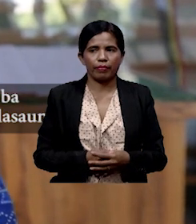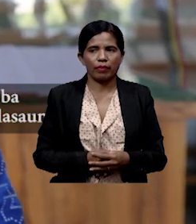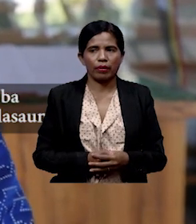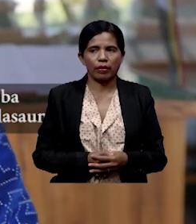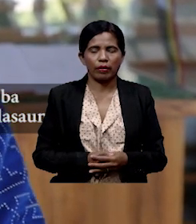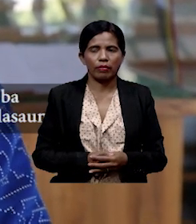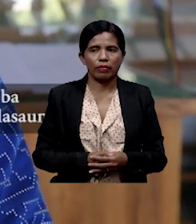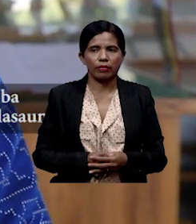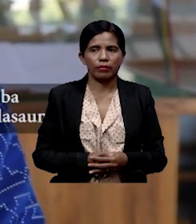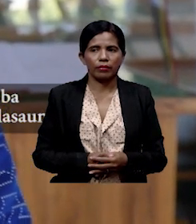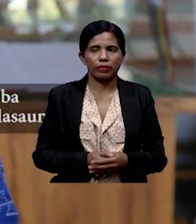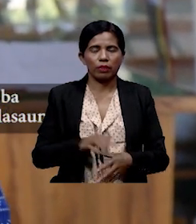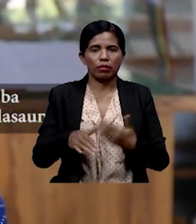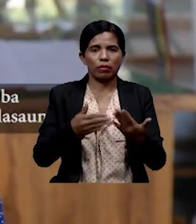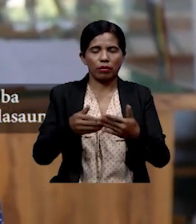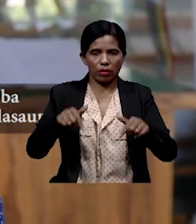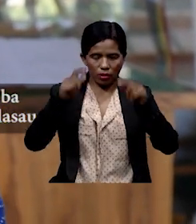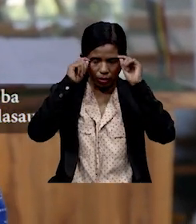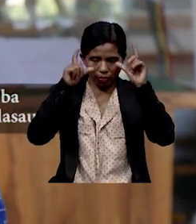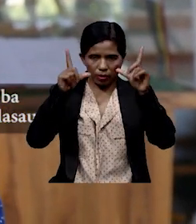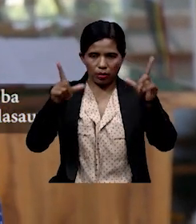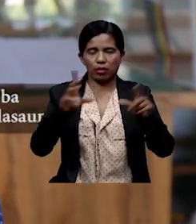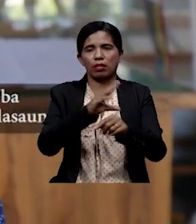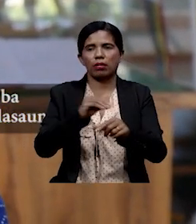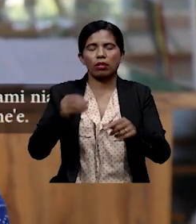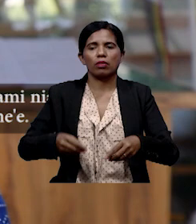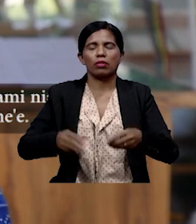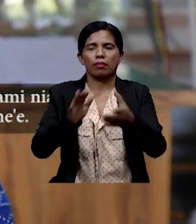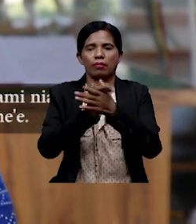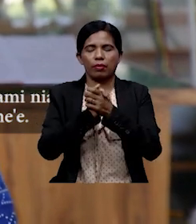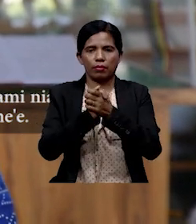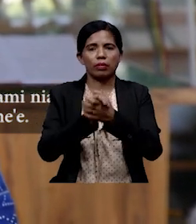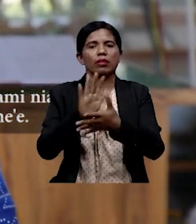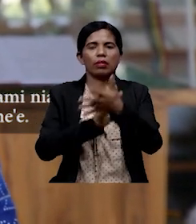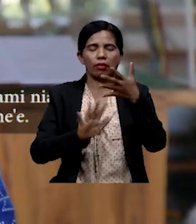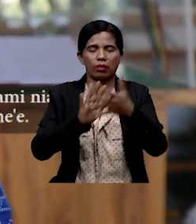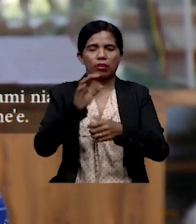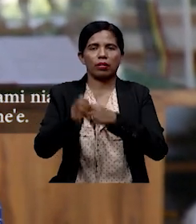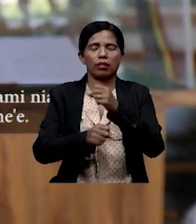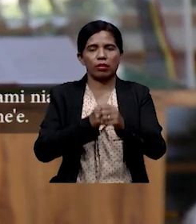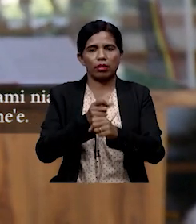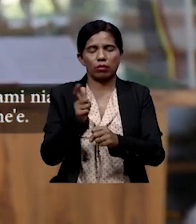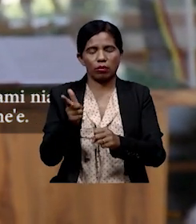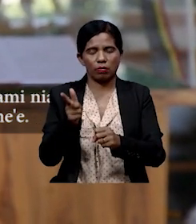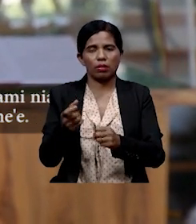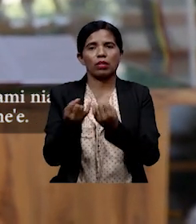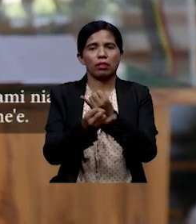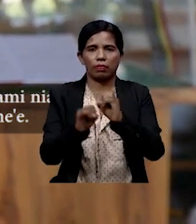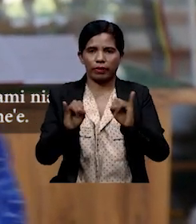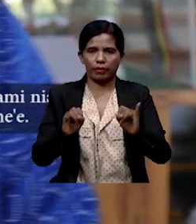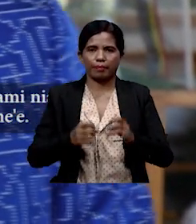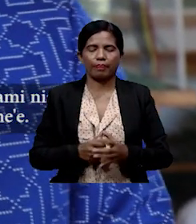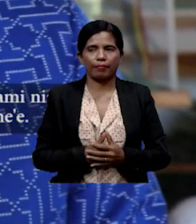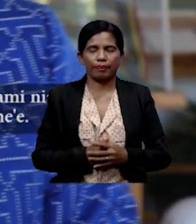and all of our friends in Timor-Leste a warm congratulations on the celebration of 20 years of independence.